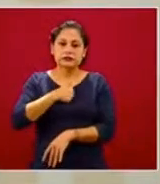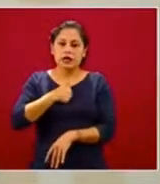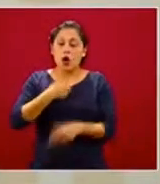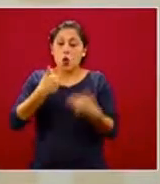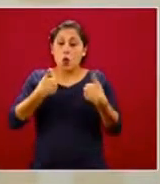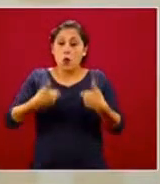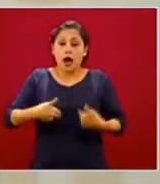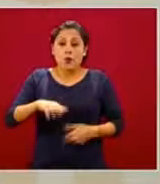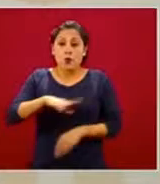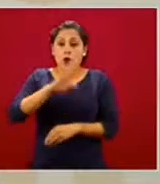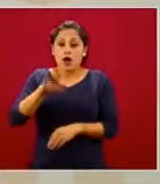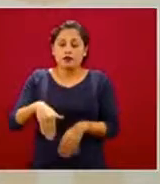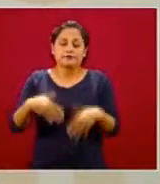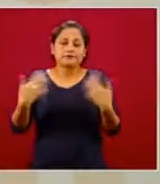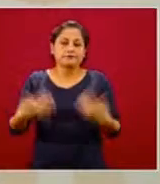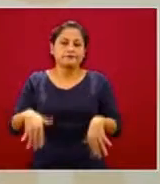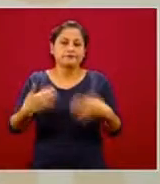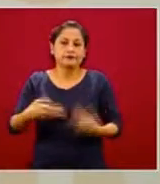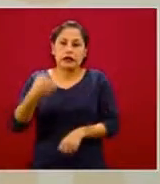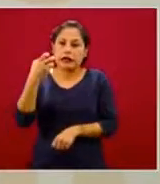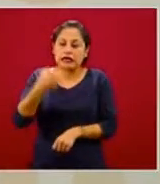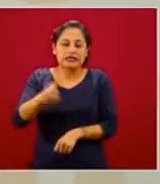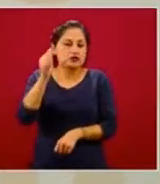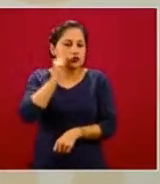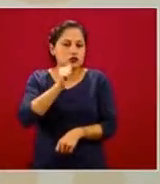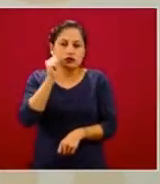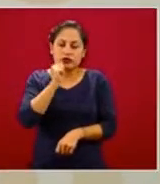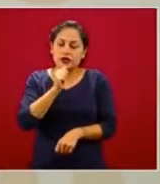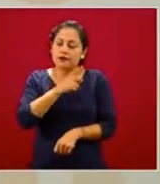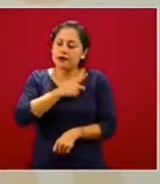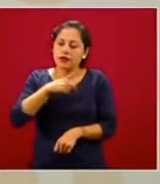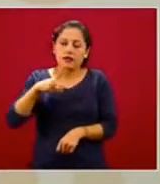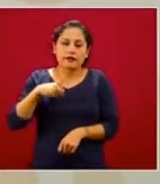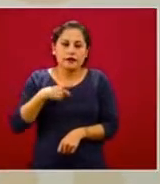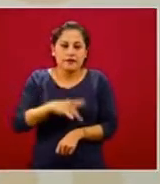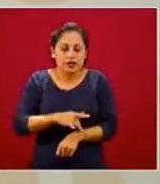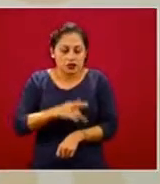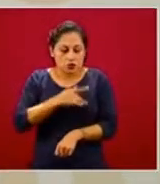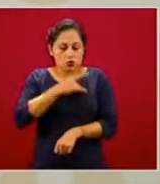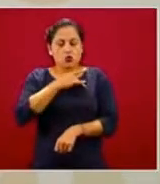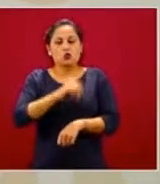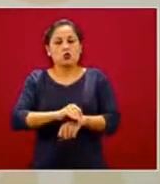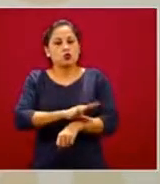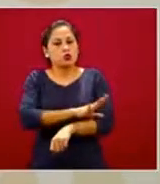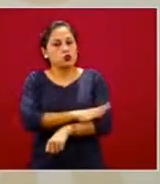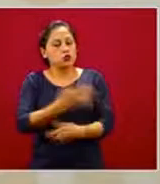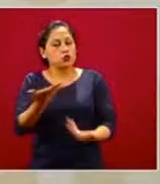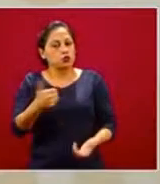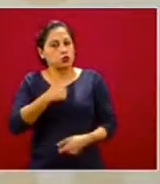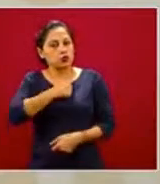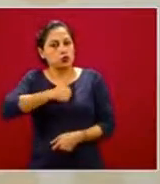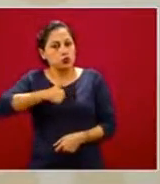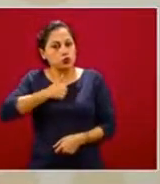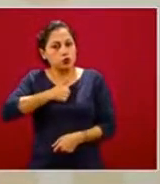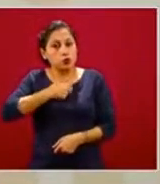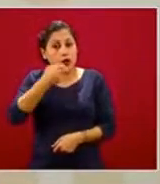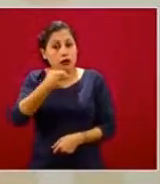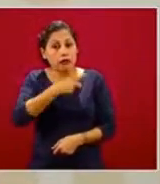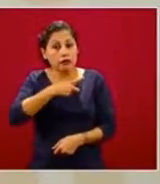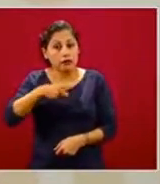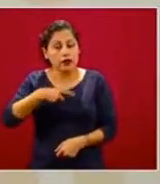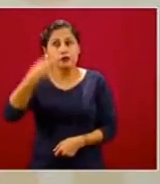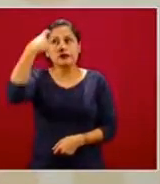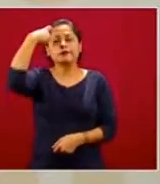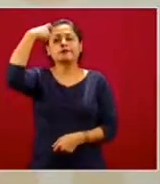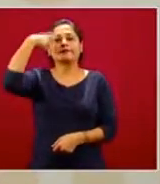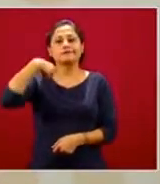human siempre, life, siempre debe and that movernos must always emocionalmente, moves racionalmente a la us reflexión emotionally. y a